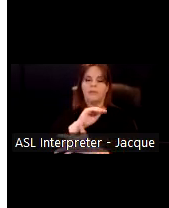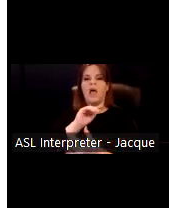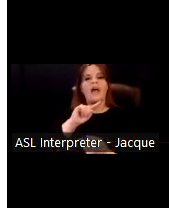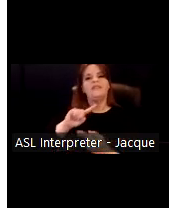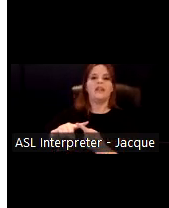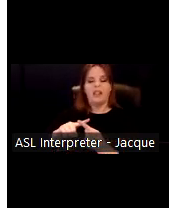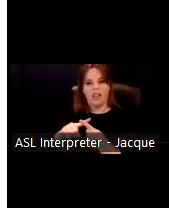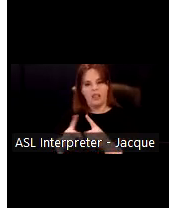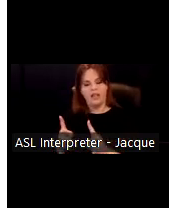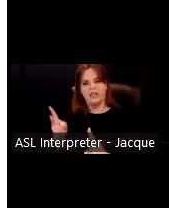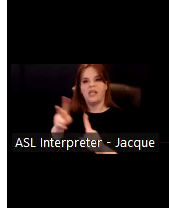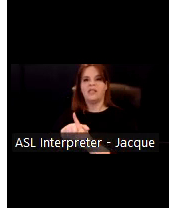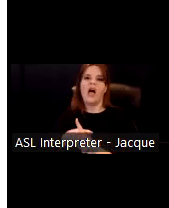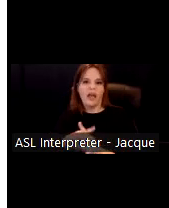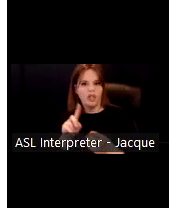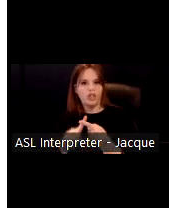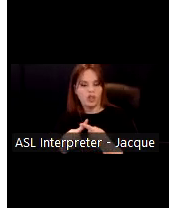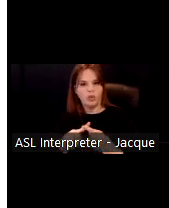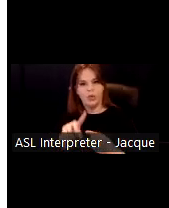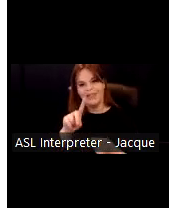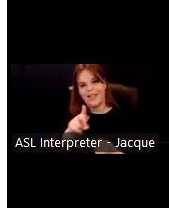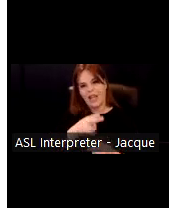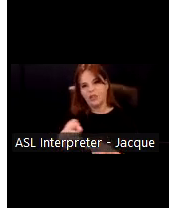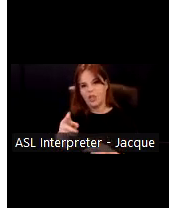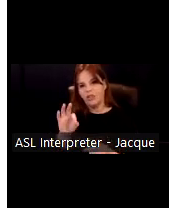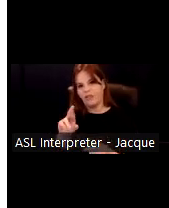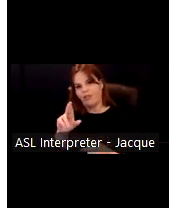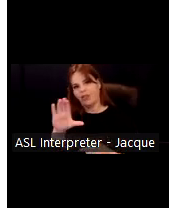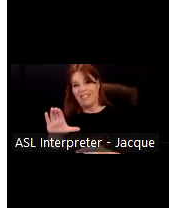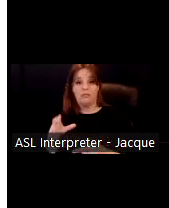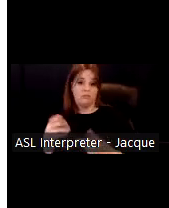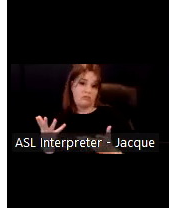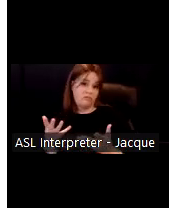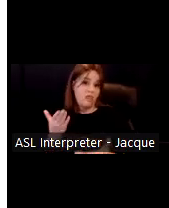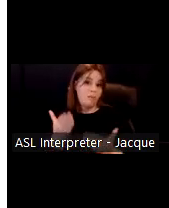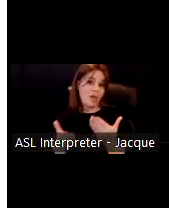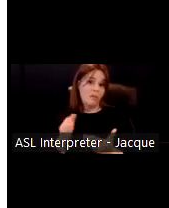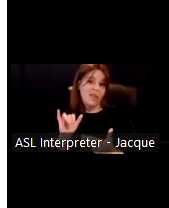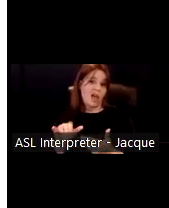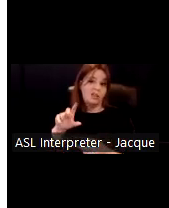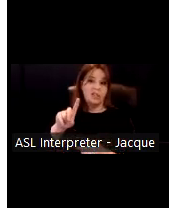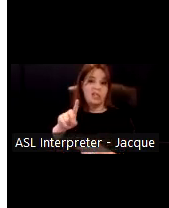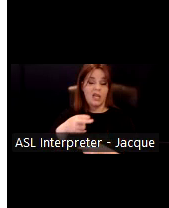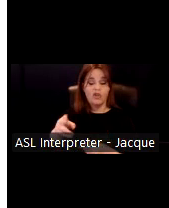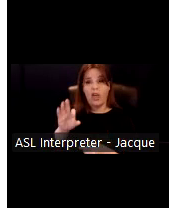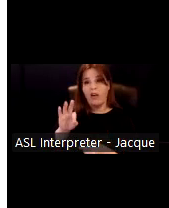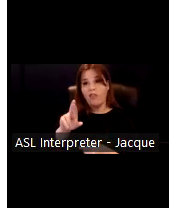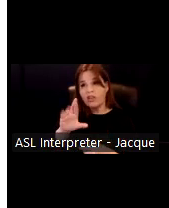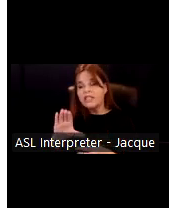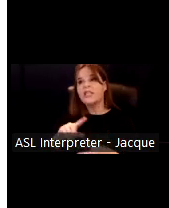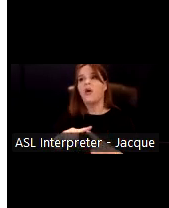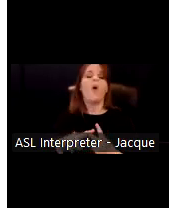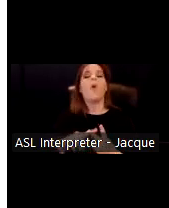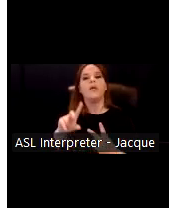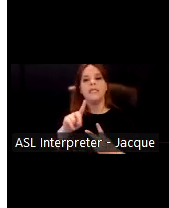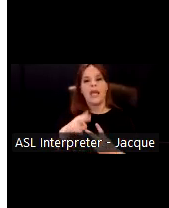an DHH FRC. So that might be the DHH FRC or the DHH